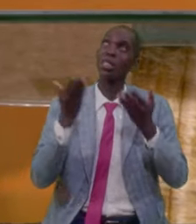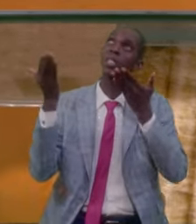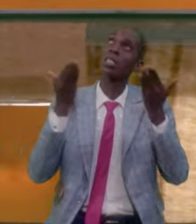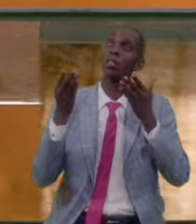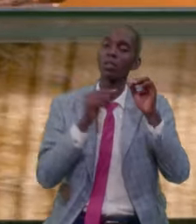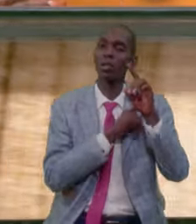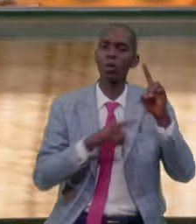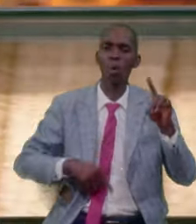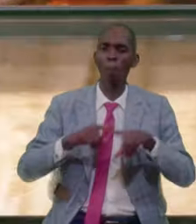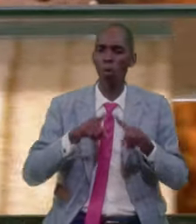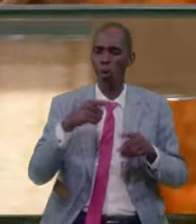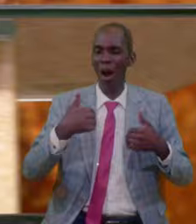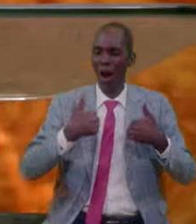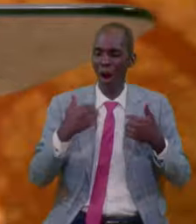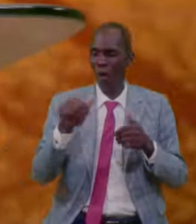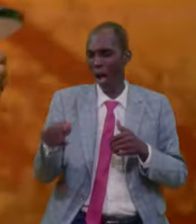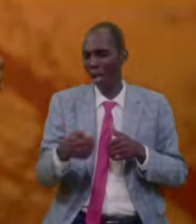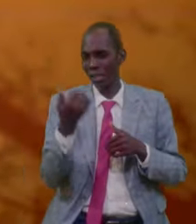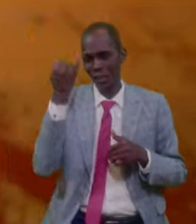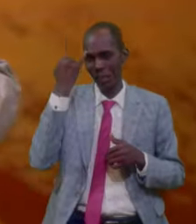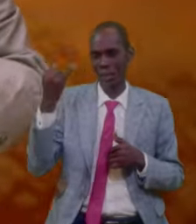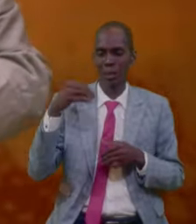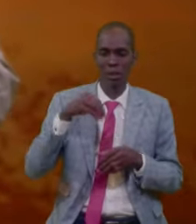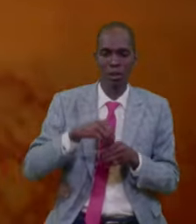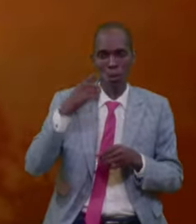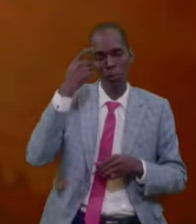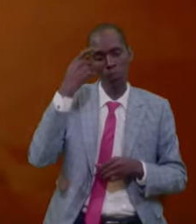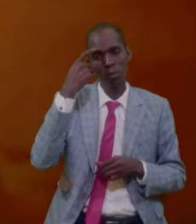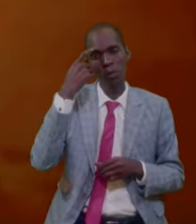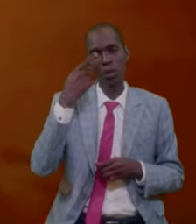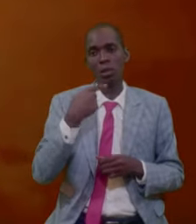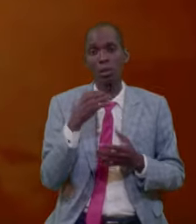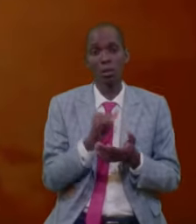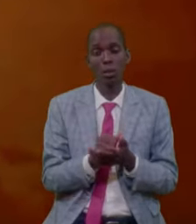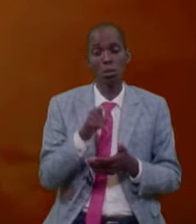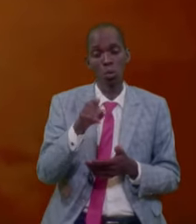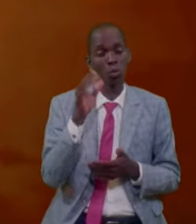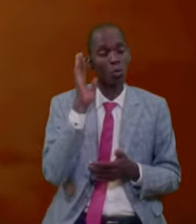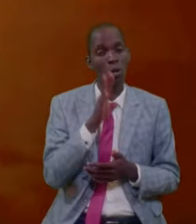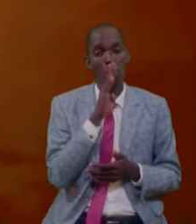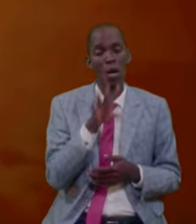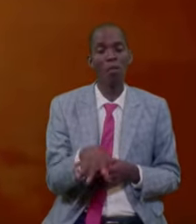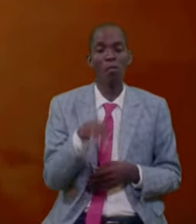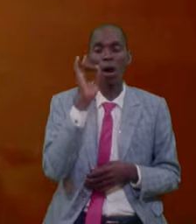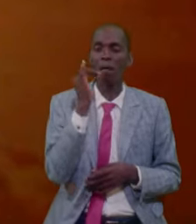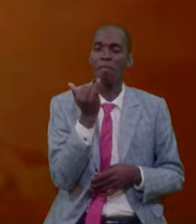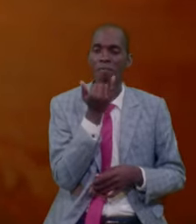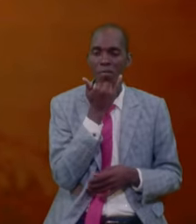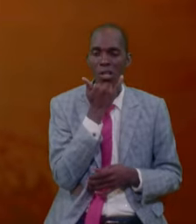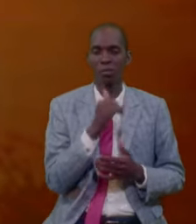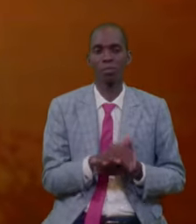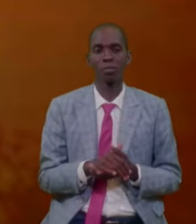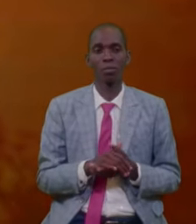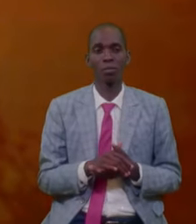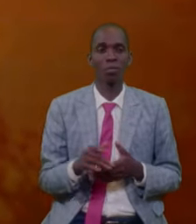another thing in focus, it says you will be found faulty. It shall